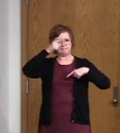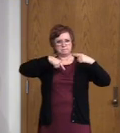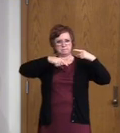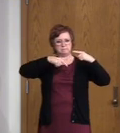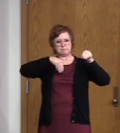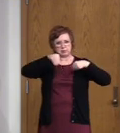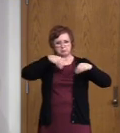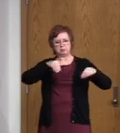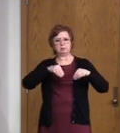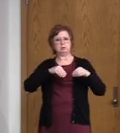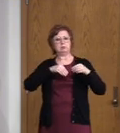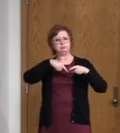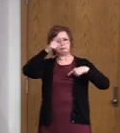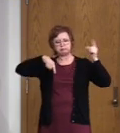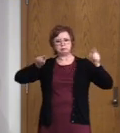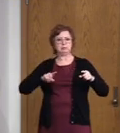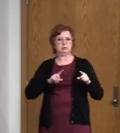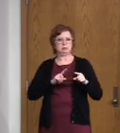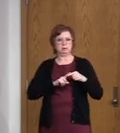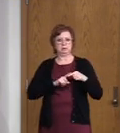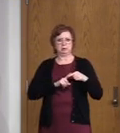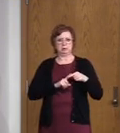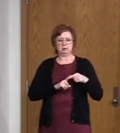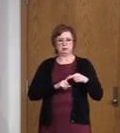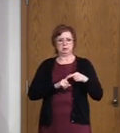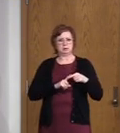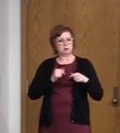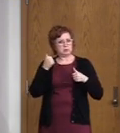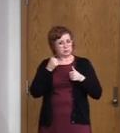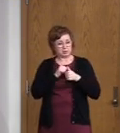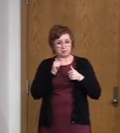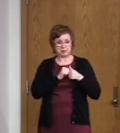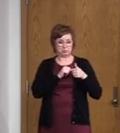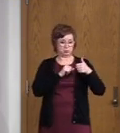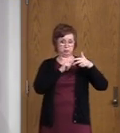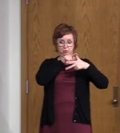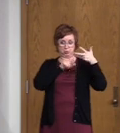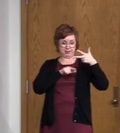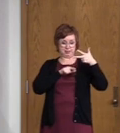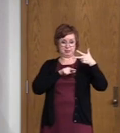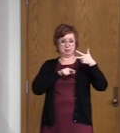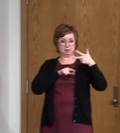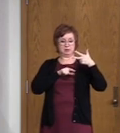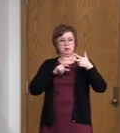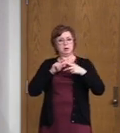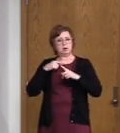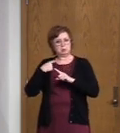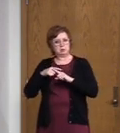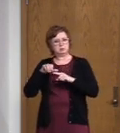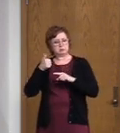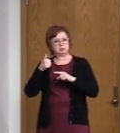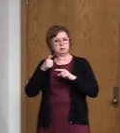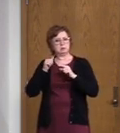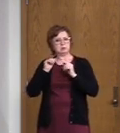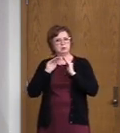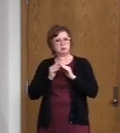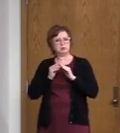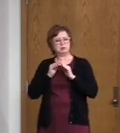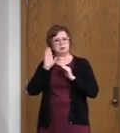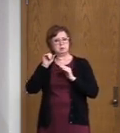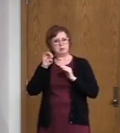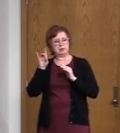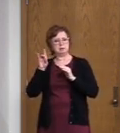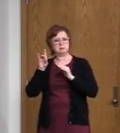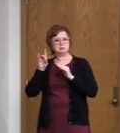as possible for people to receive their vaccine. Again, these tables don't include those community-based clinics that will be leveraging partners like